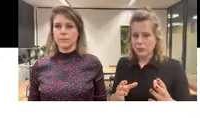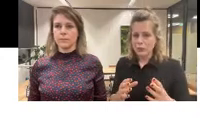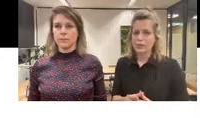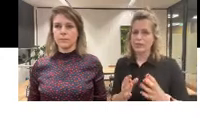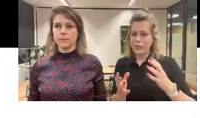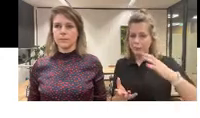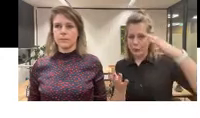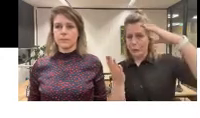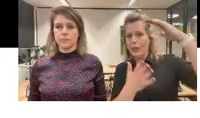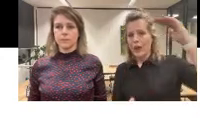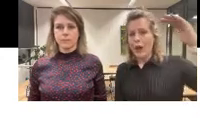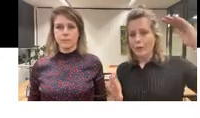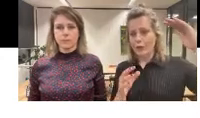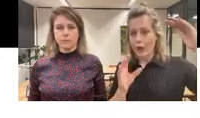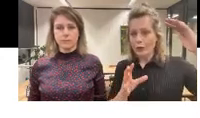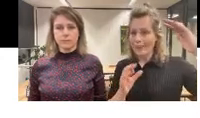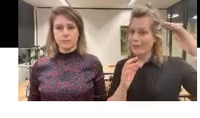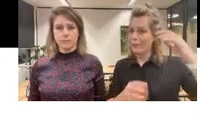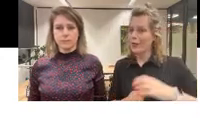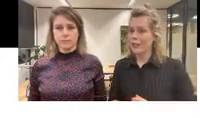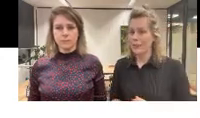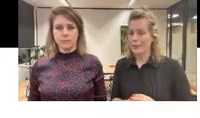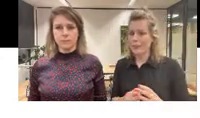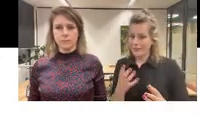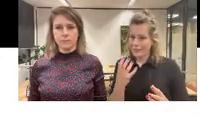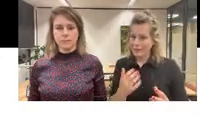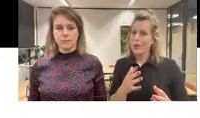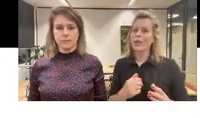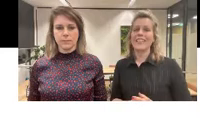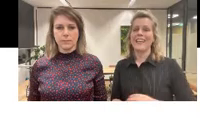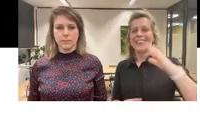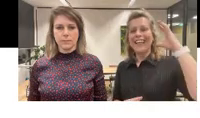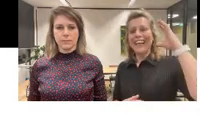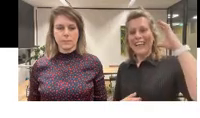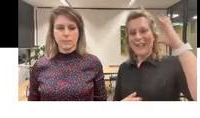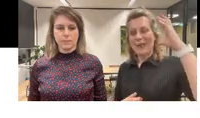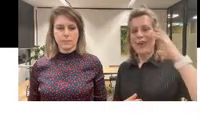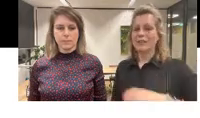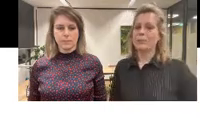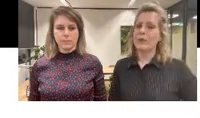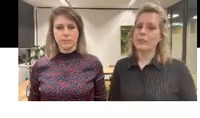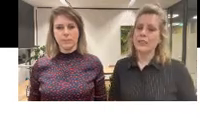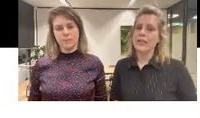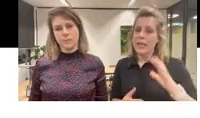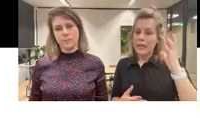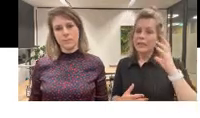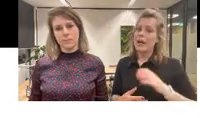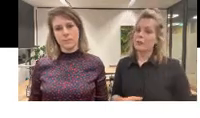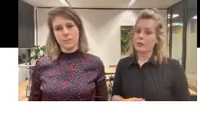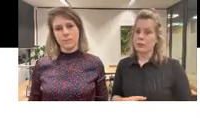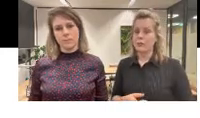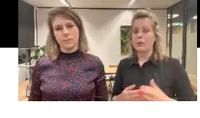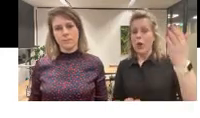she researched if you offer only EMDR in the morning and prolonged exposure in